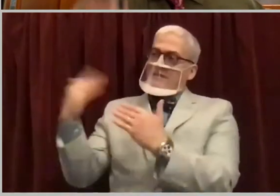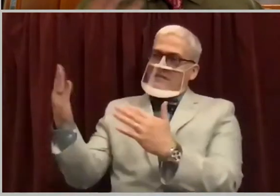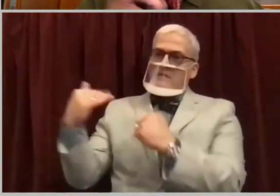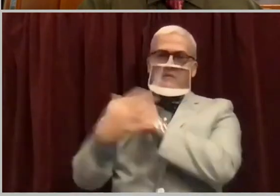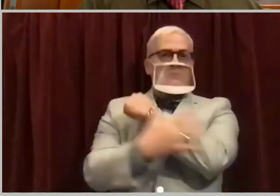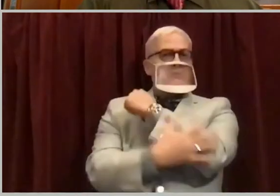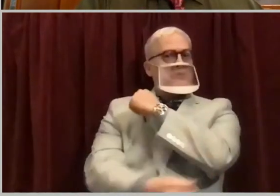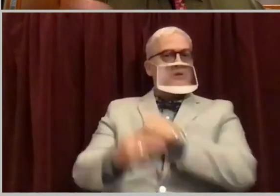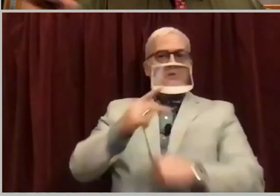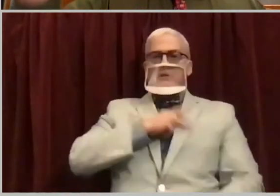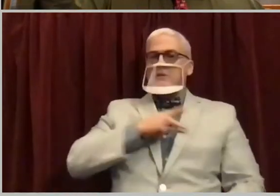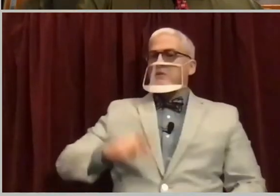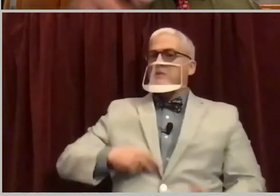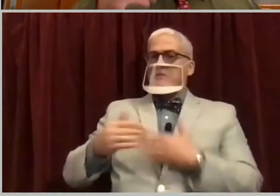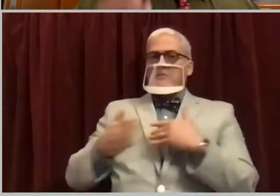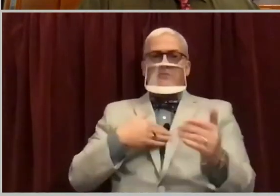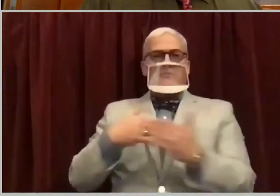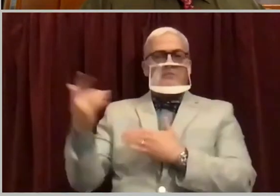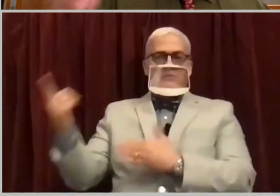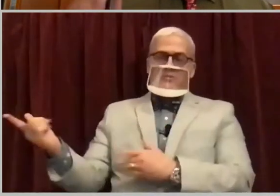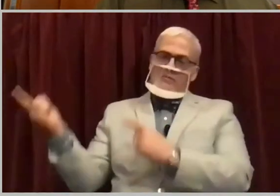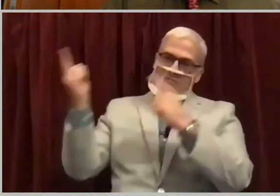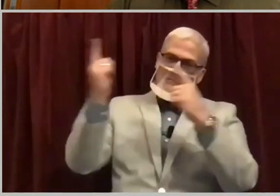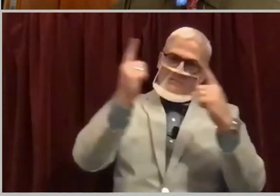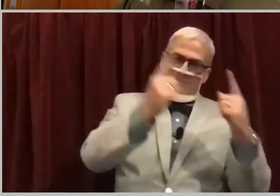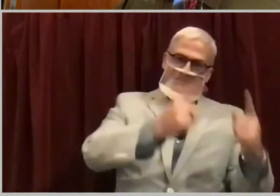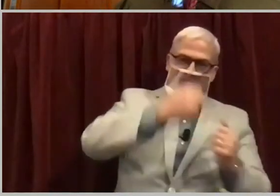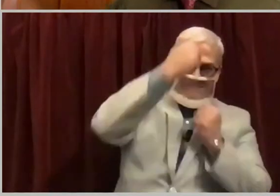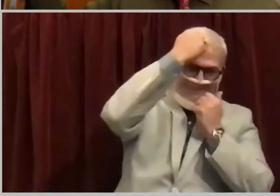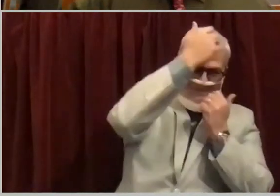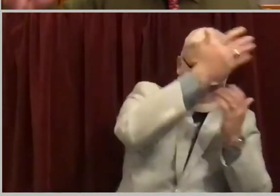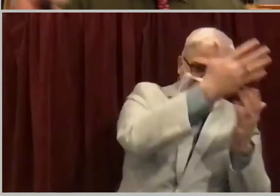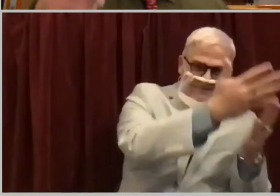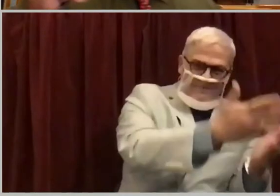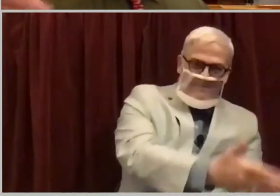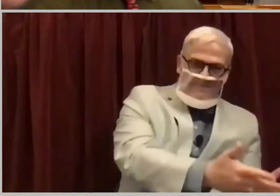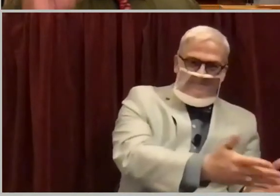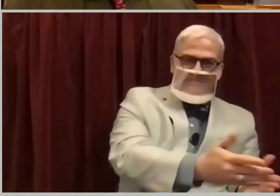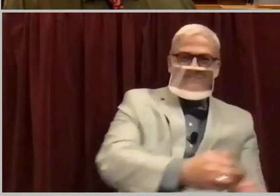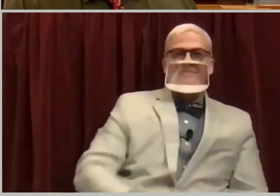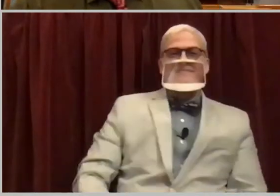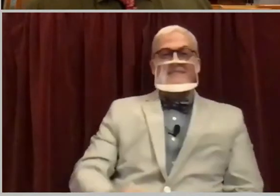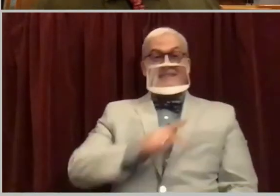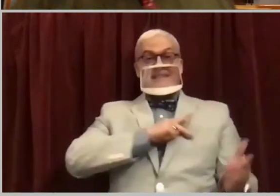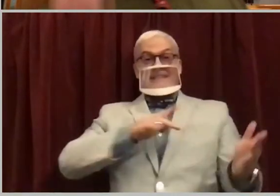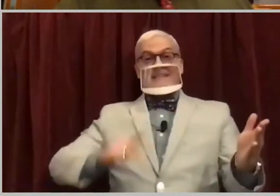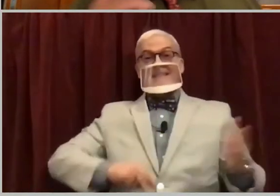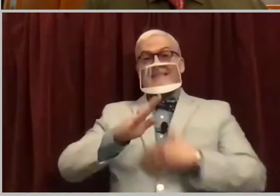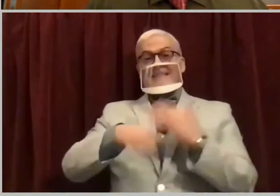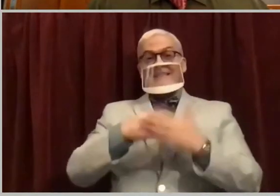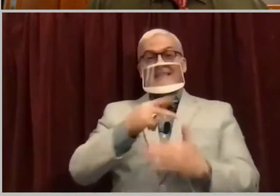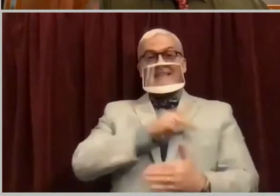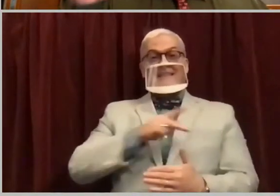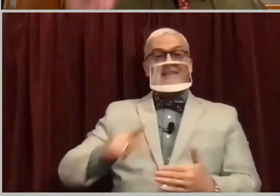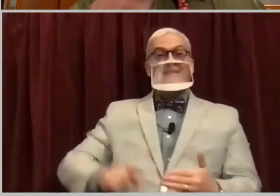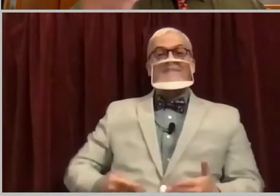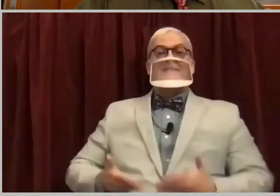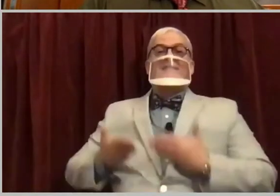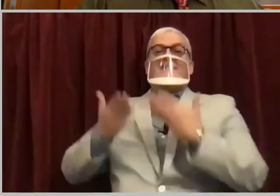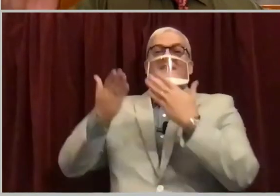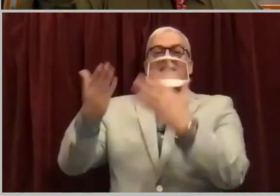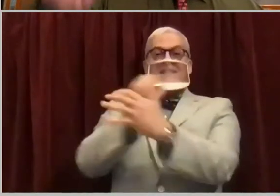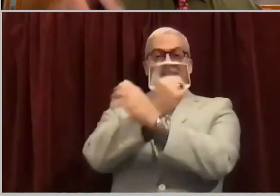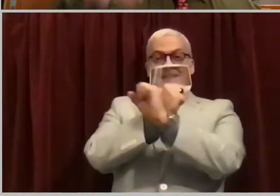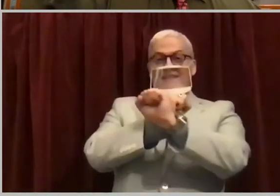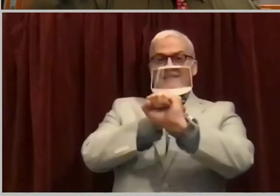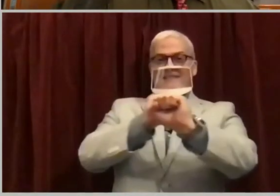myrrh, come peasant king to own him. The King